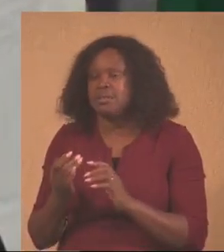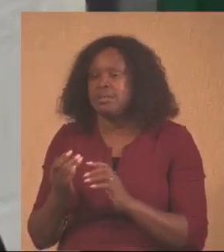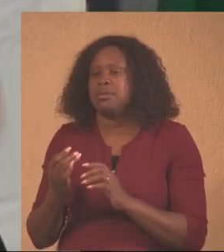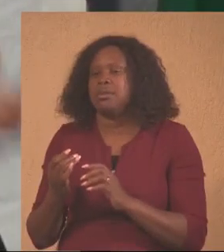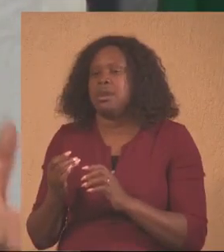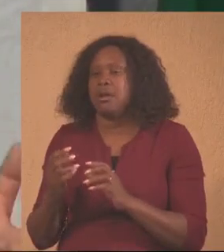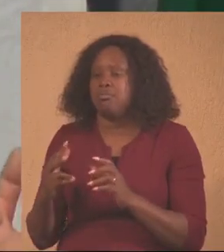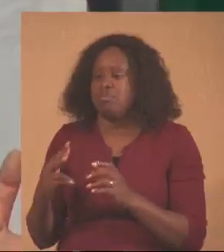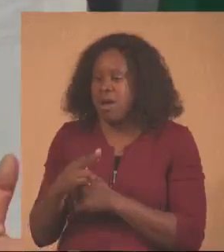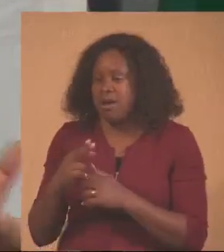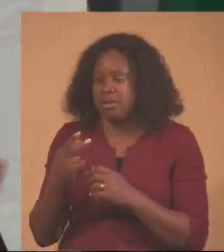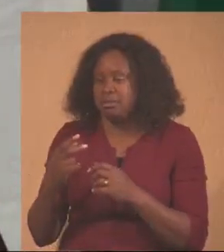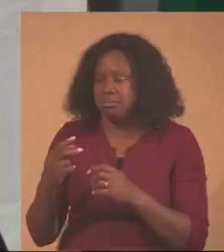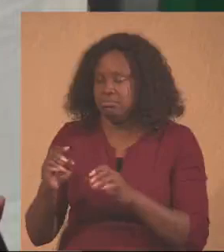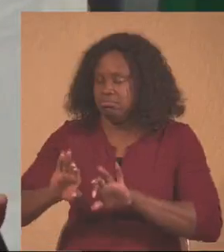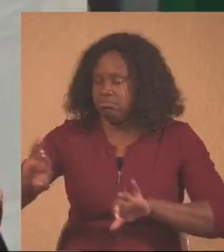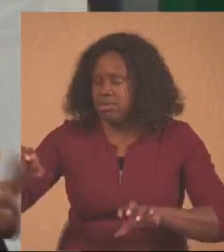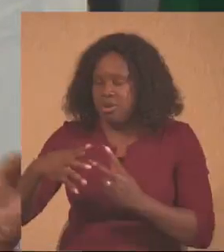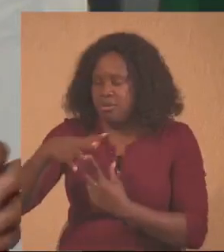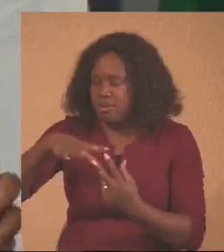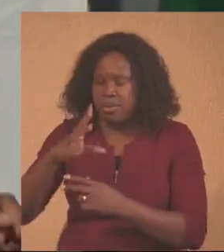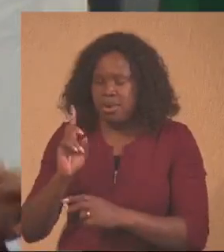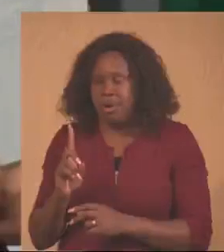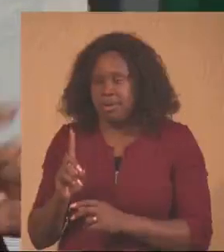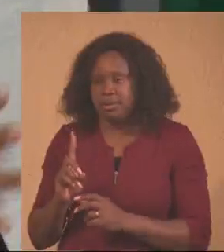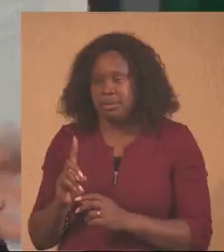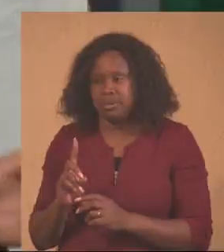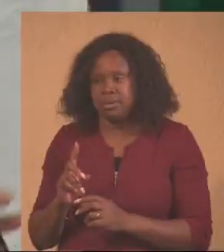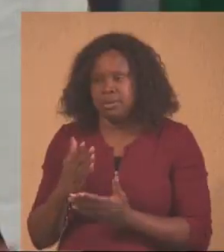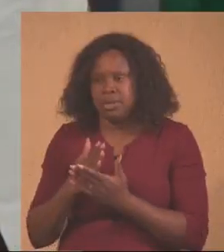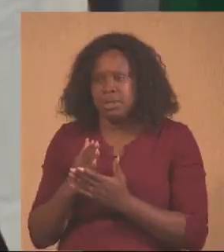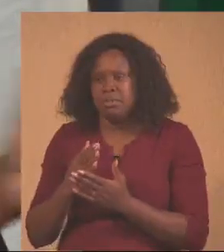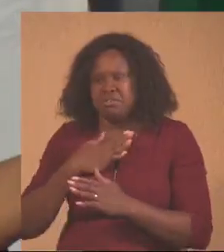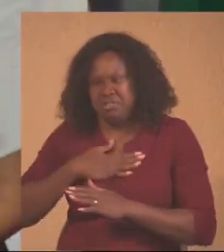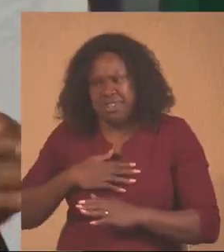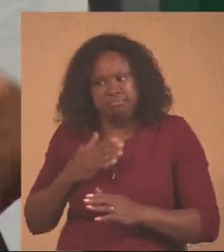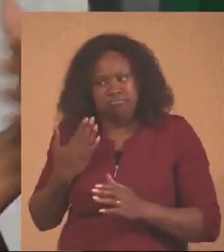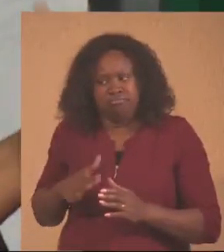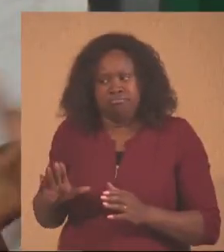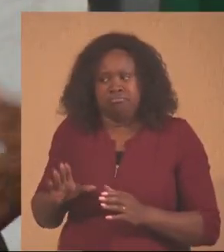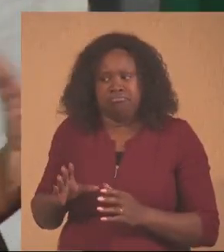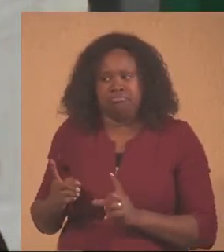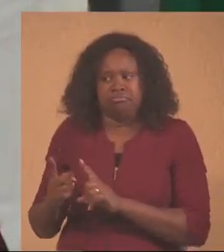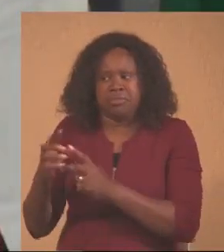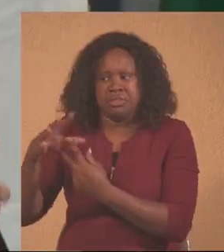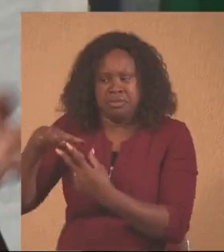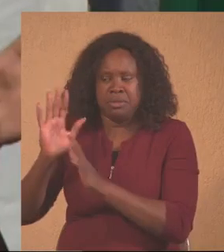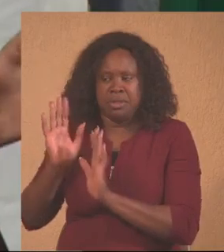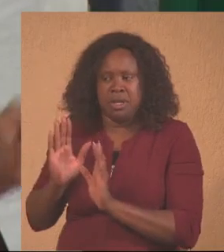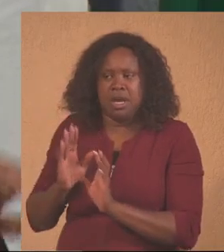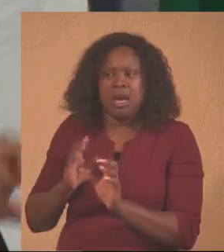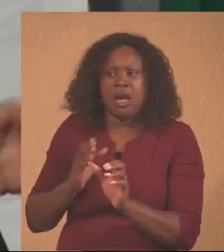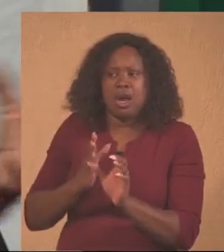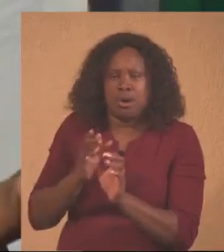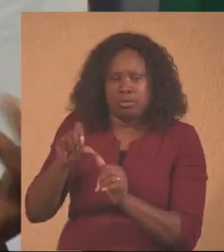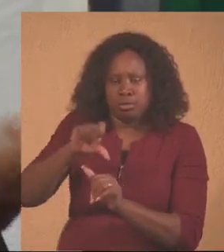members. But it is, again, their choice. Some prefer not to contact their families. They contact the social workers,